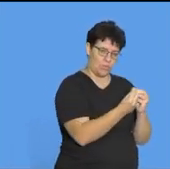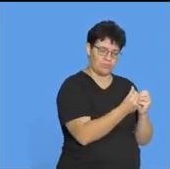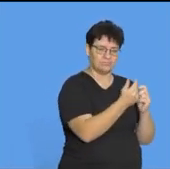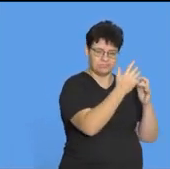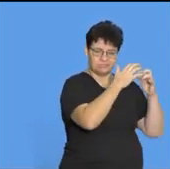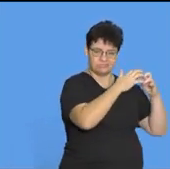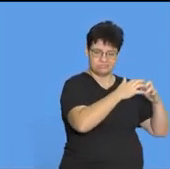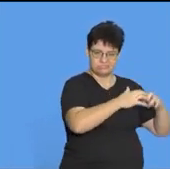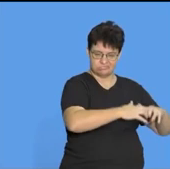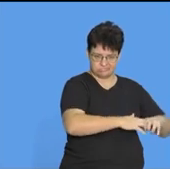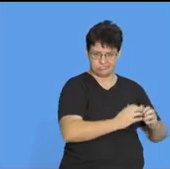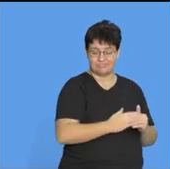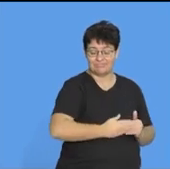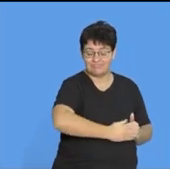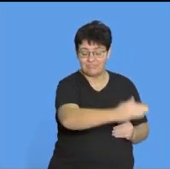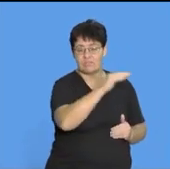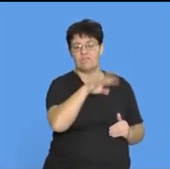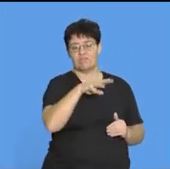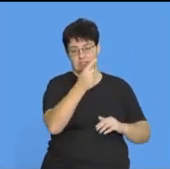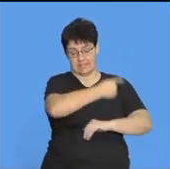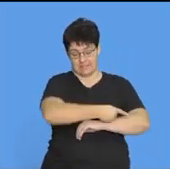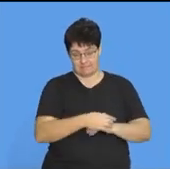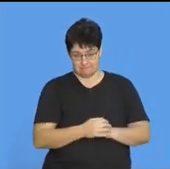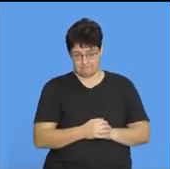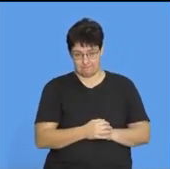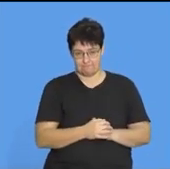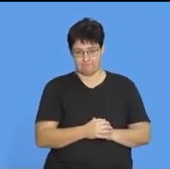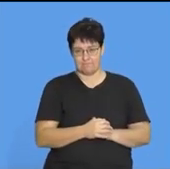deteriorates over the next 14 odd days.